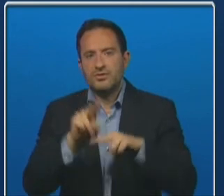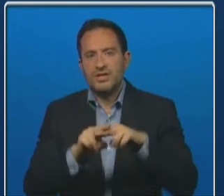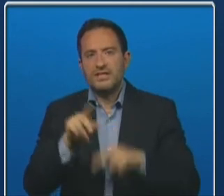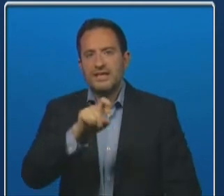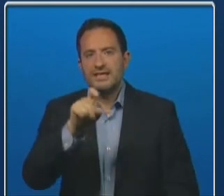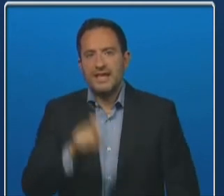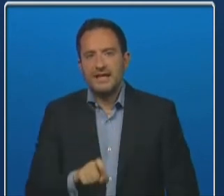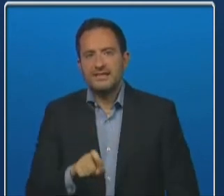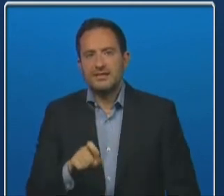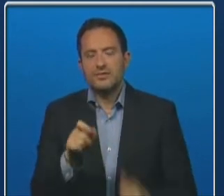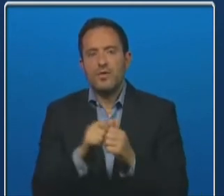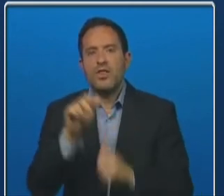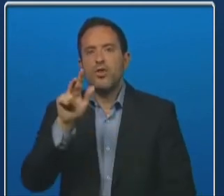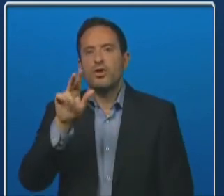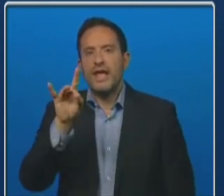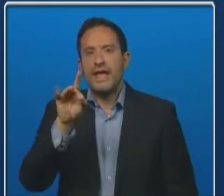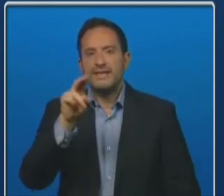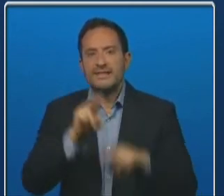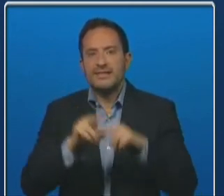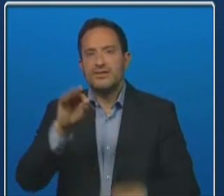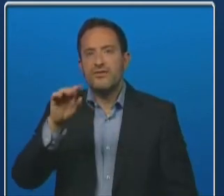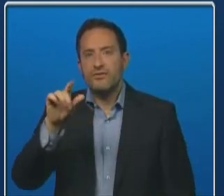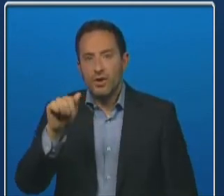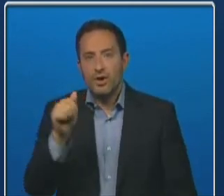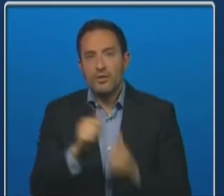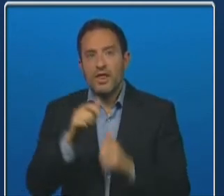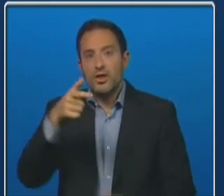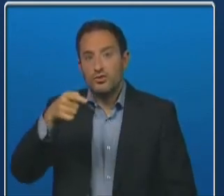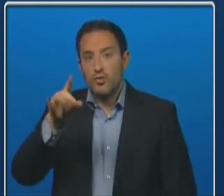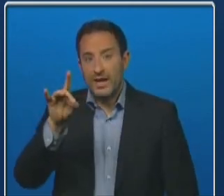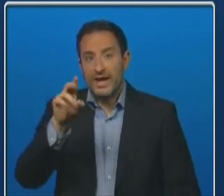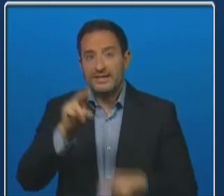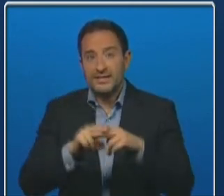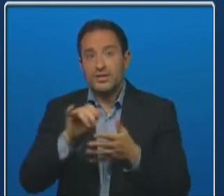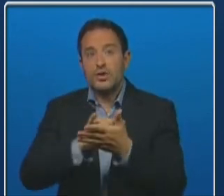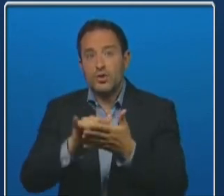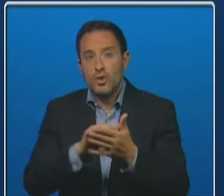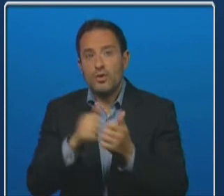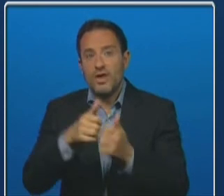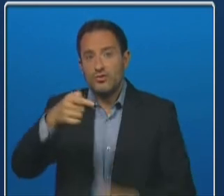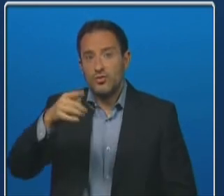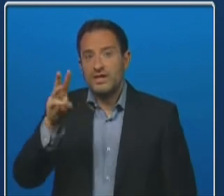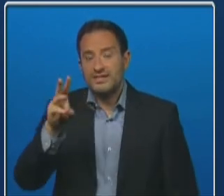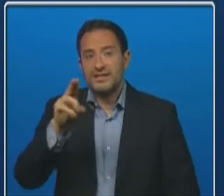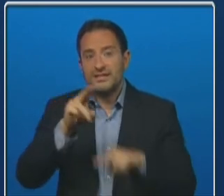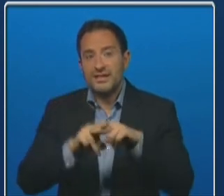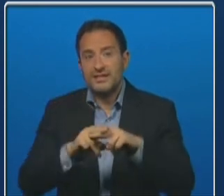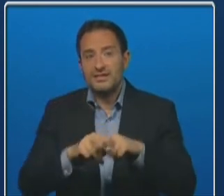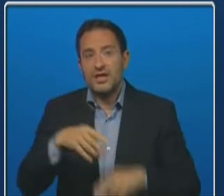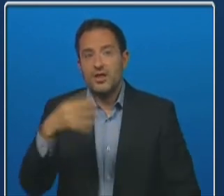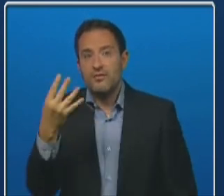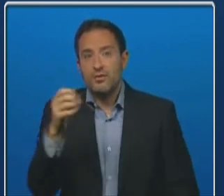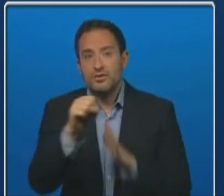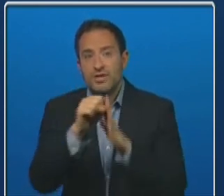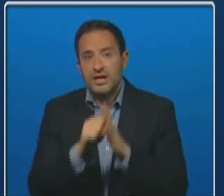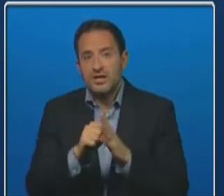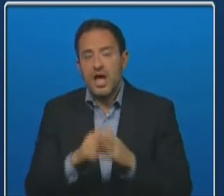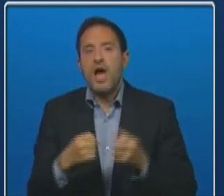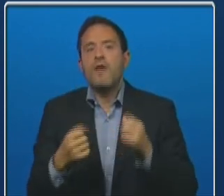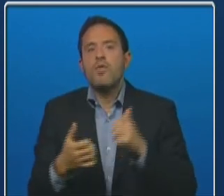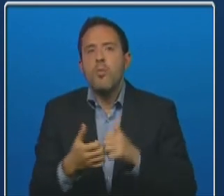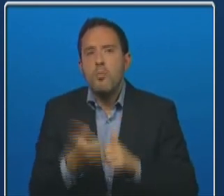38 seats, Florida with 28 seats, and New York with 26 seats. These 4 states are the most populous in the U.S.,